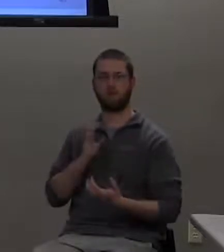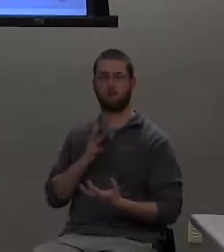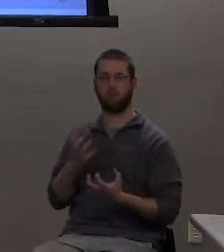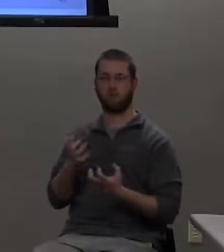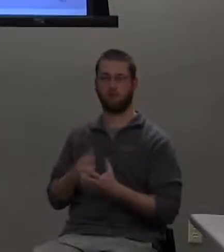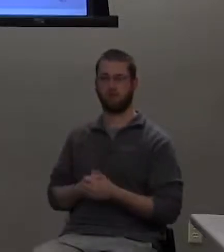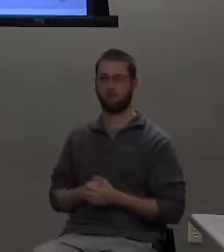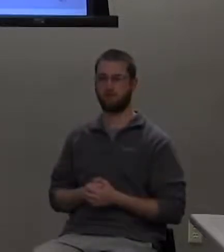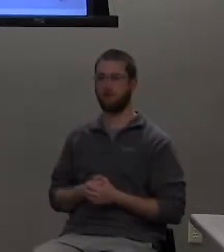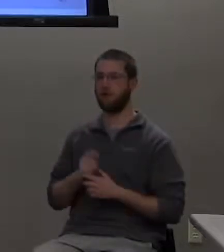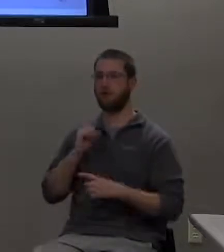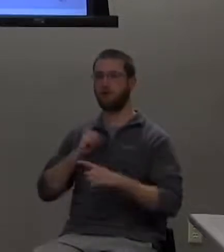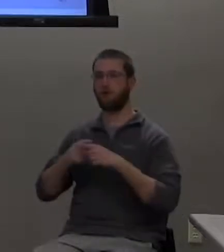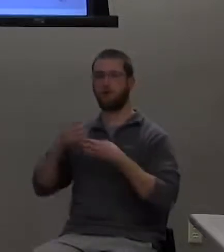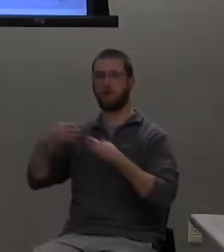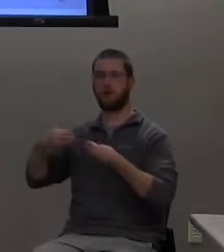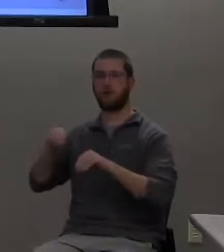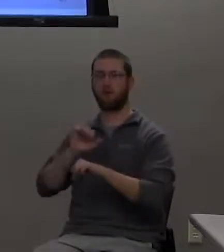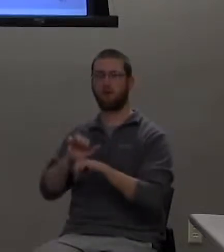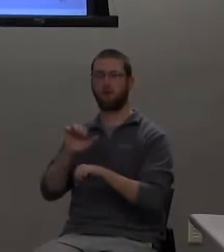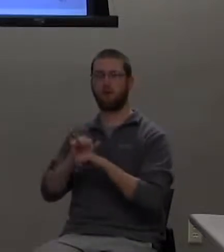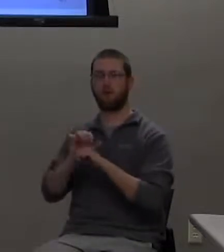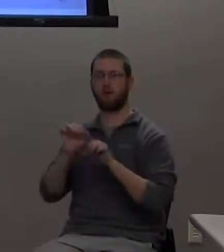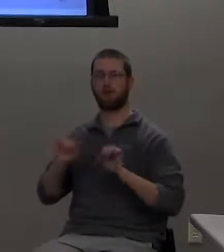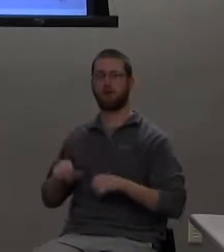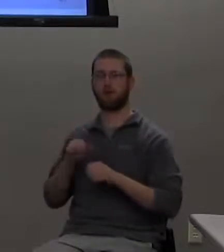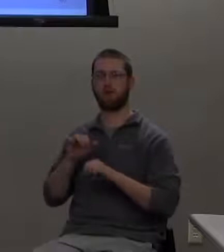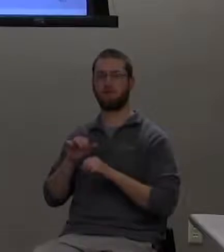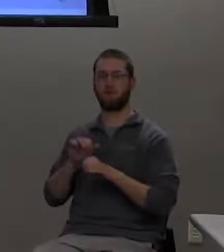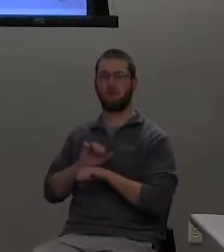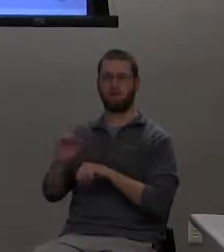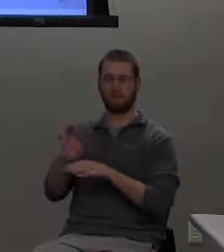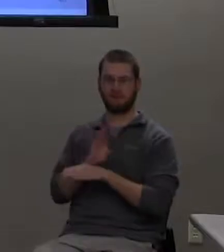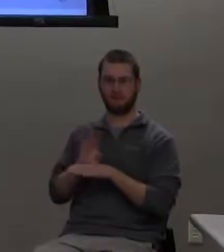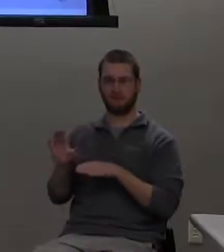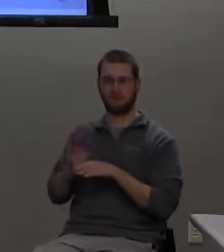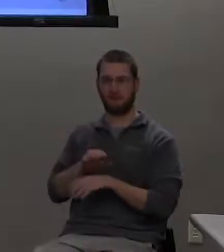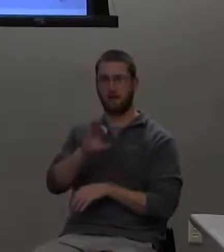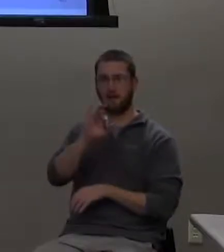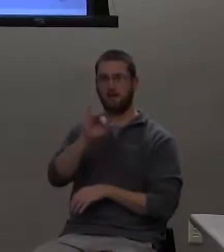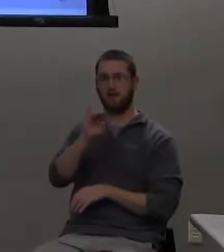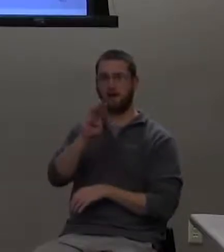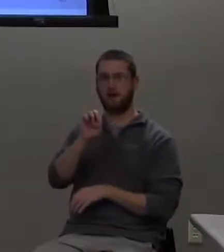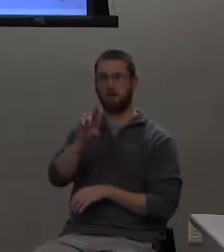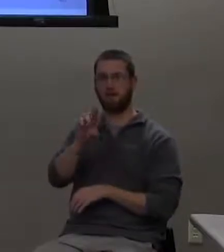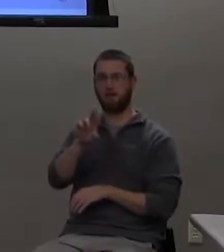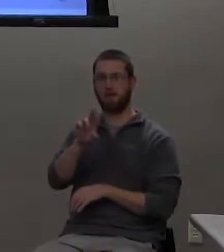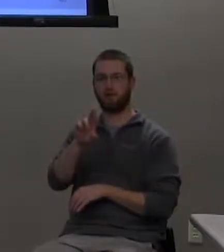Marketing efforts to potential target businesses, enhancing investments in the fiber infrastructure. Especially if you want to go